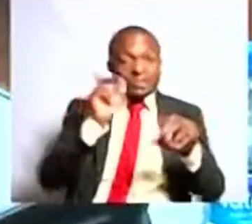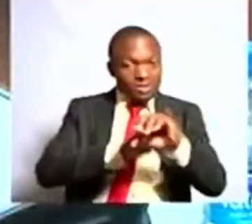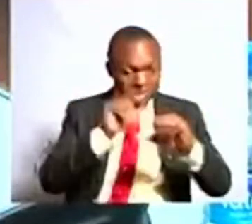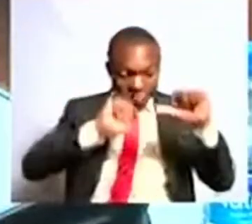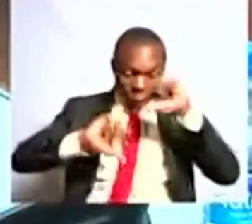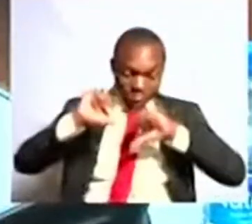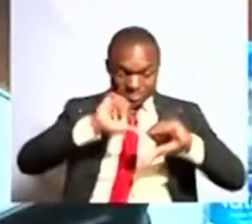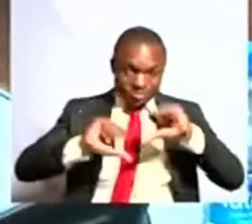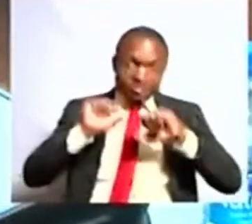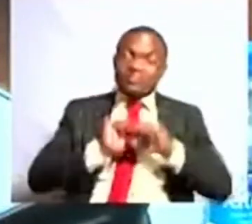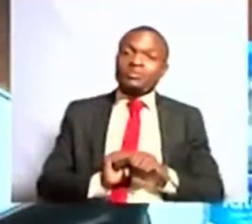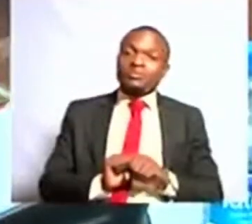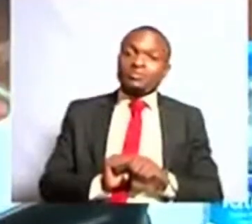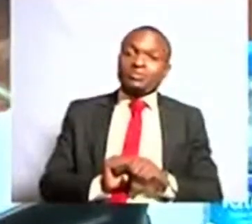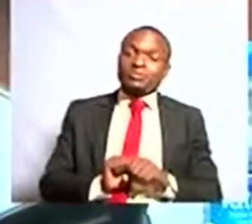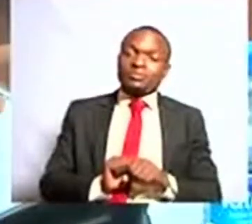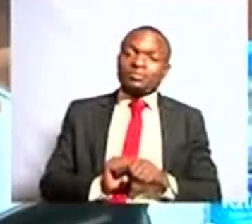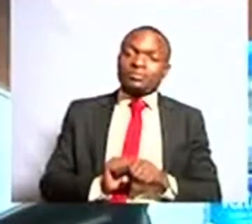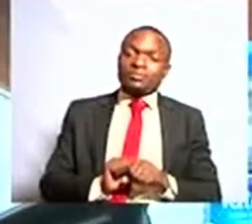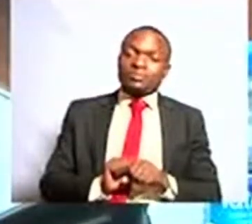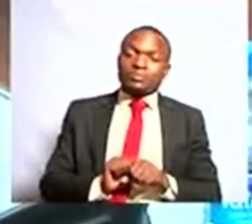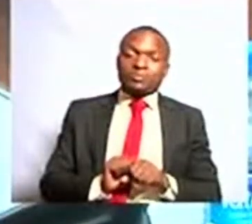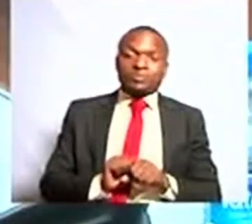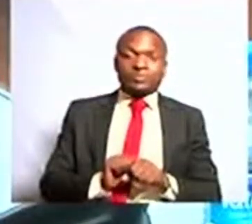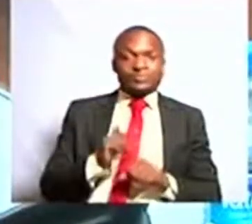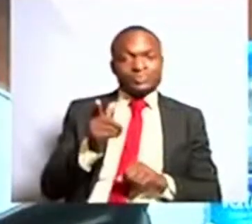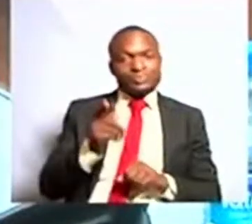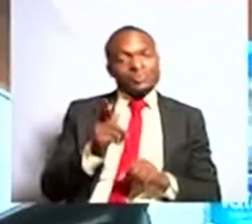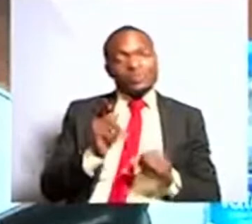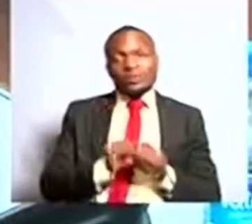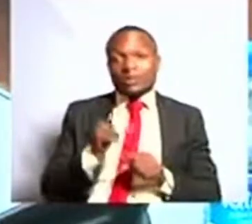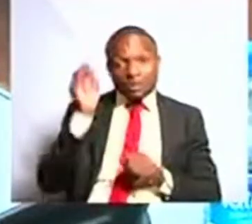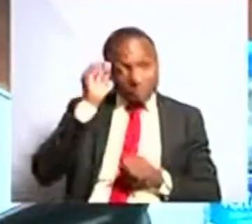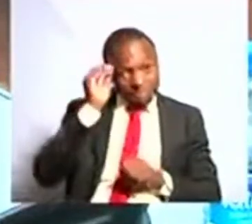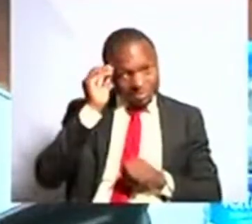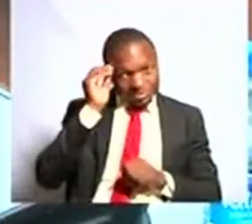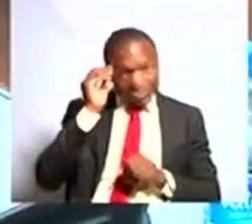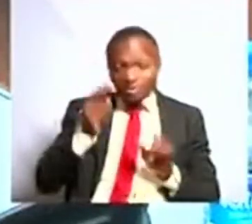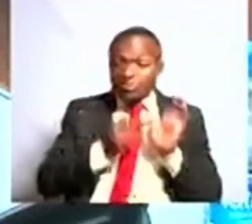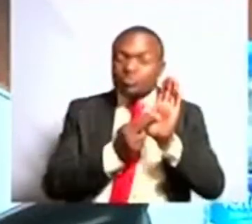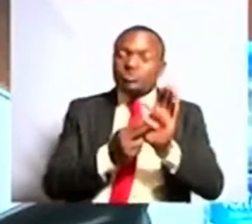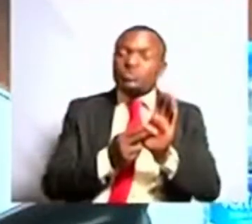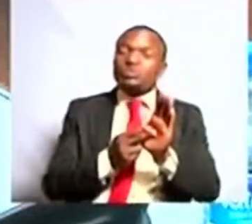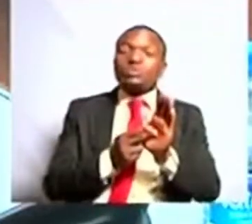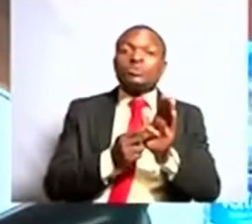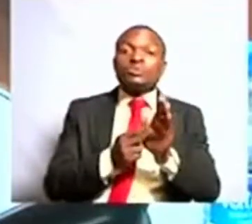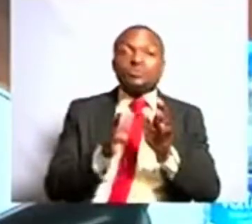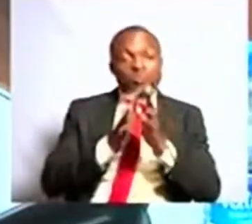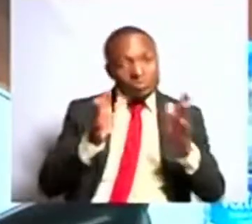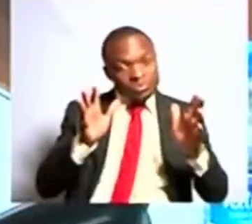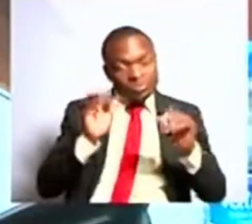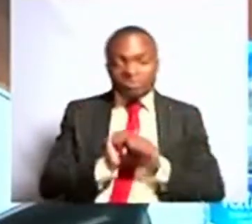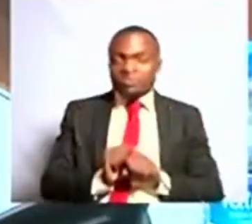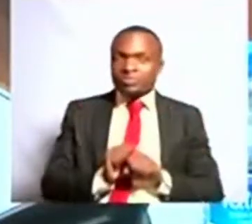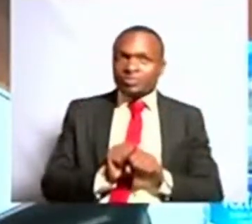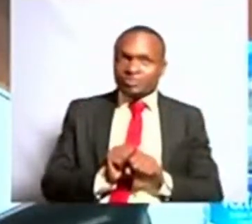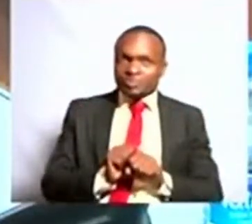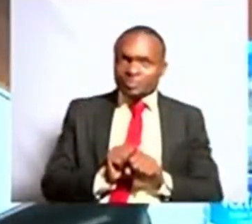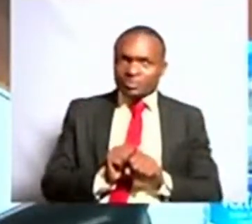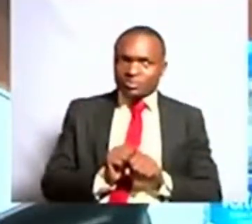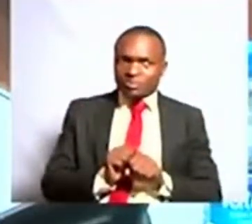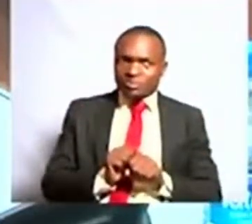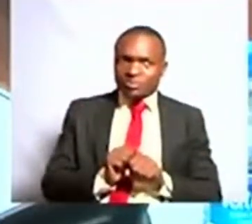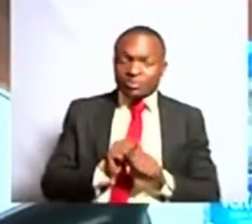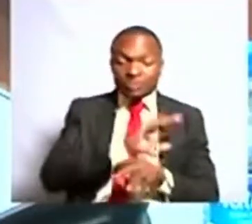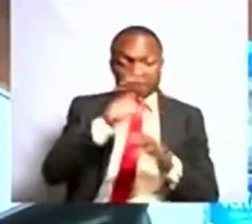time of an audit, I mean, sounds much, it testifies much to say that you, in fact, it's